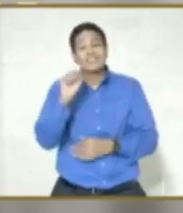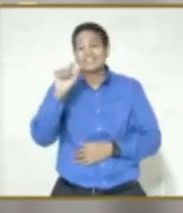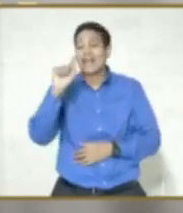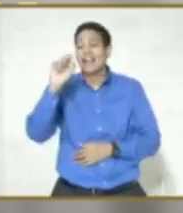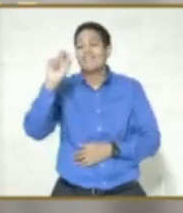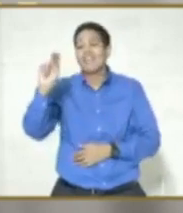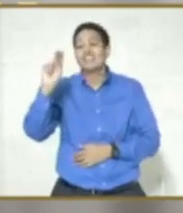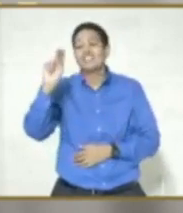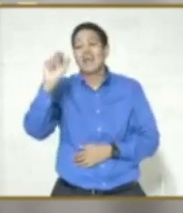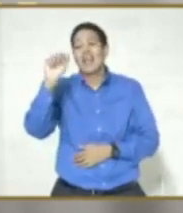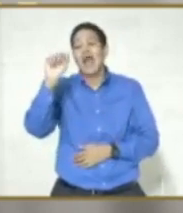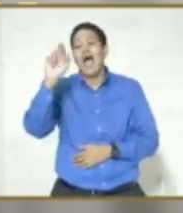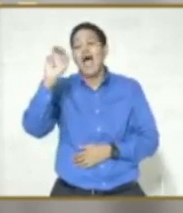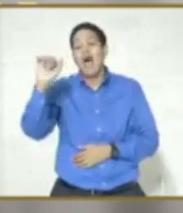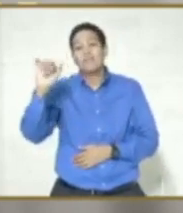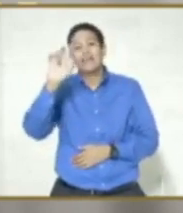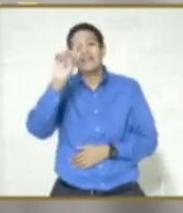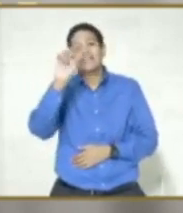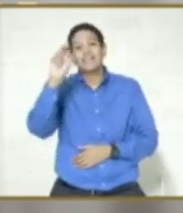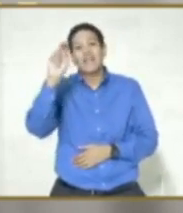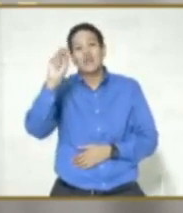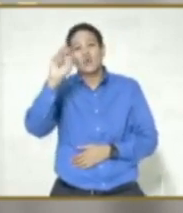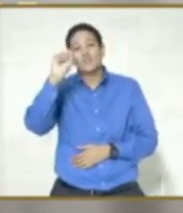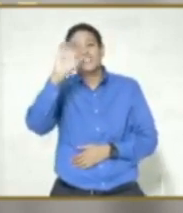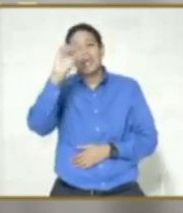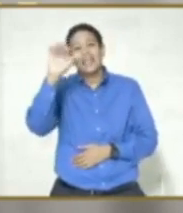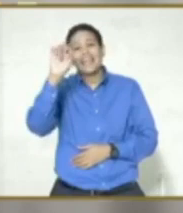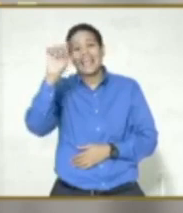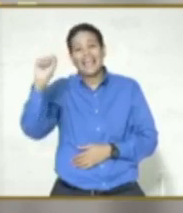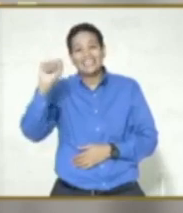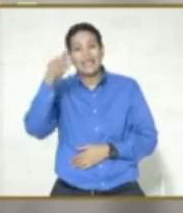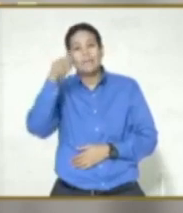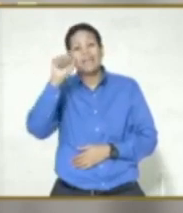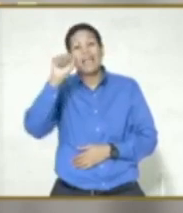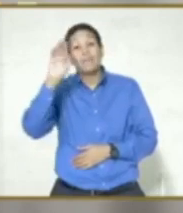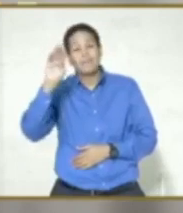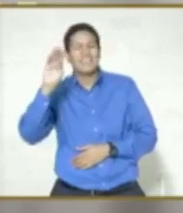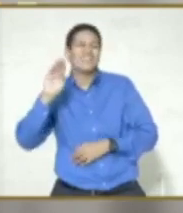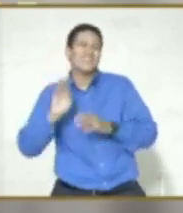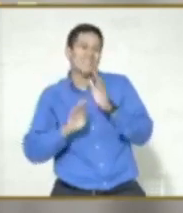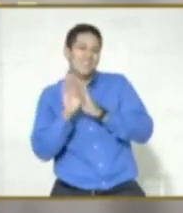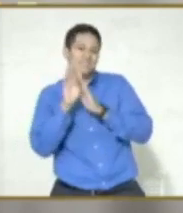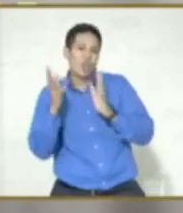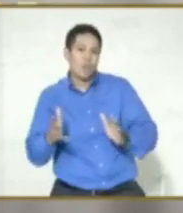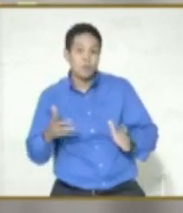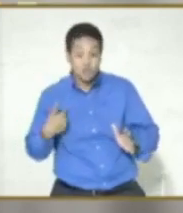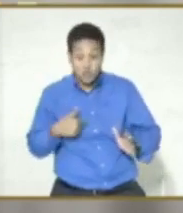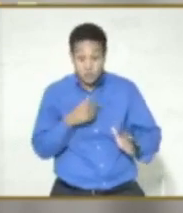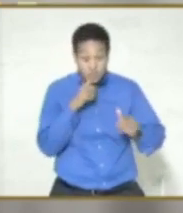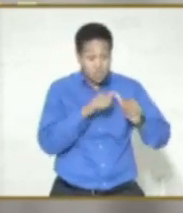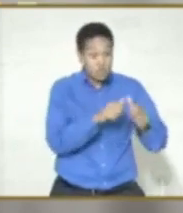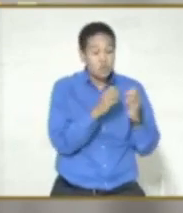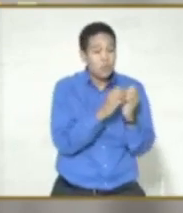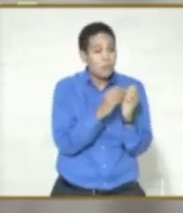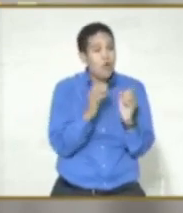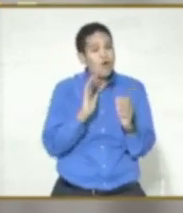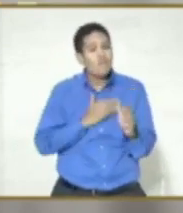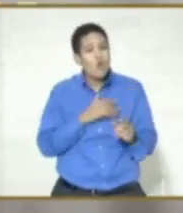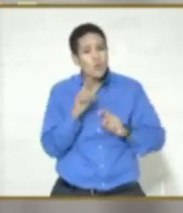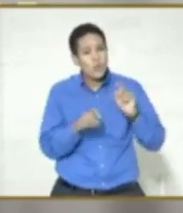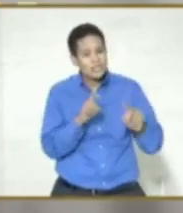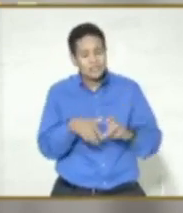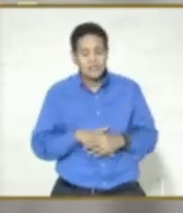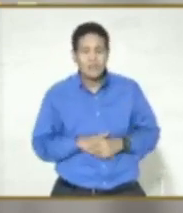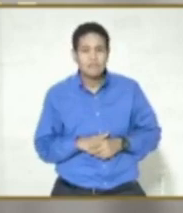and Geddes, and PAD developers. As we continue with some more of our questions, Minister, there